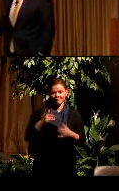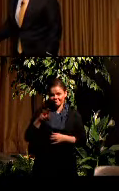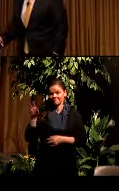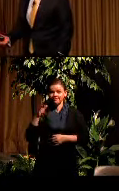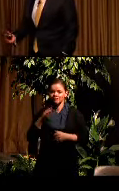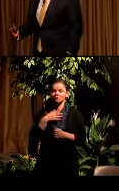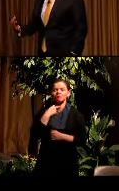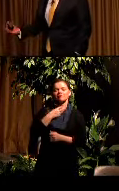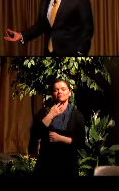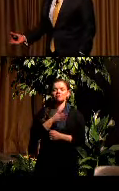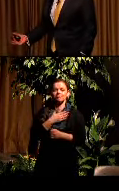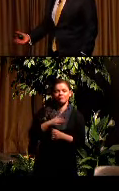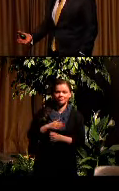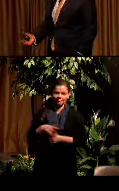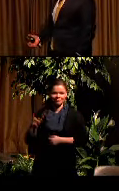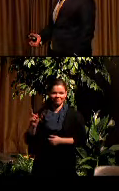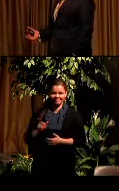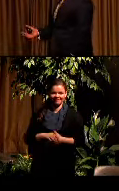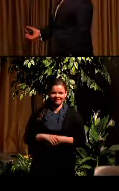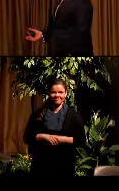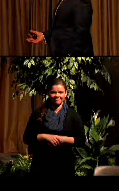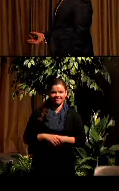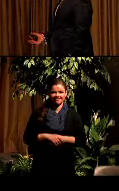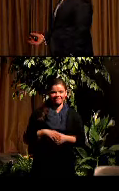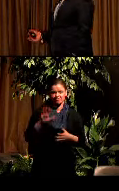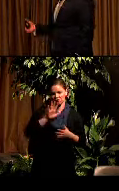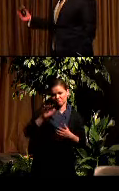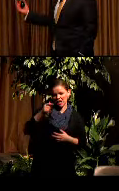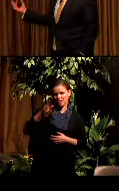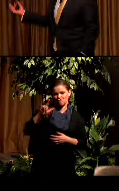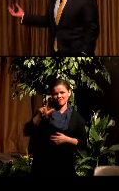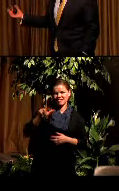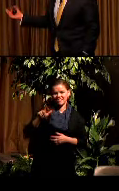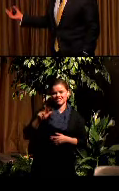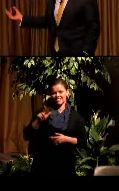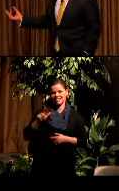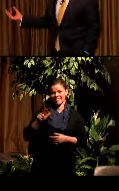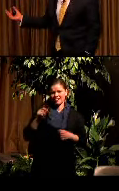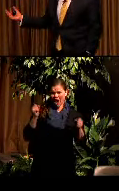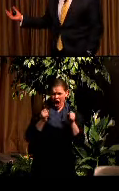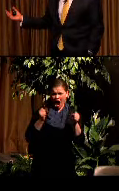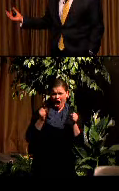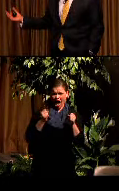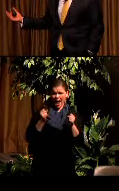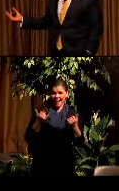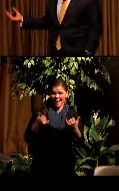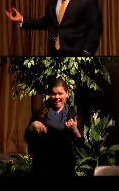you're sitting in this blind thinking, what the hell did I do? It's really cold. And all of a sudden you hear this.